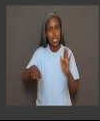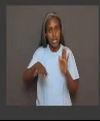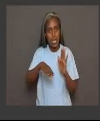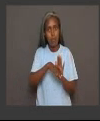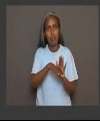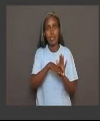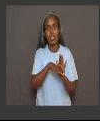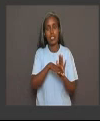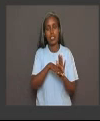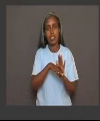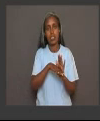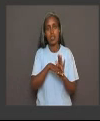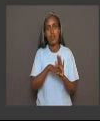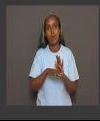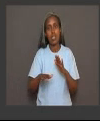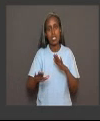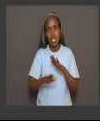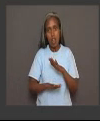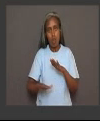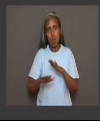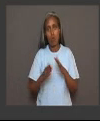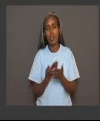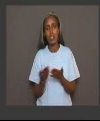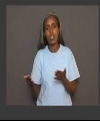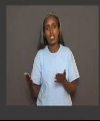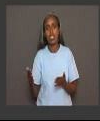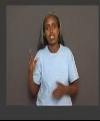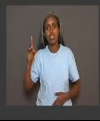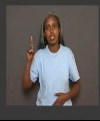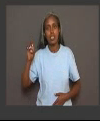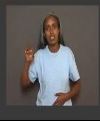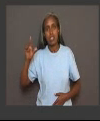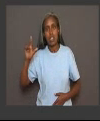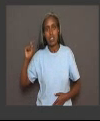represented by the lowercase delta x.